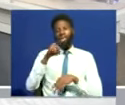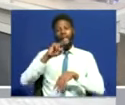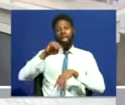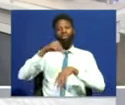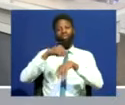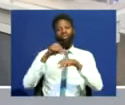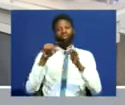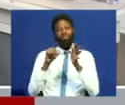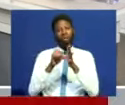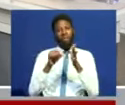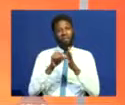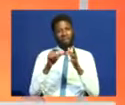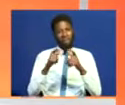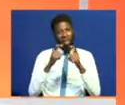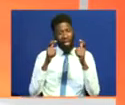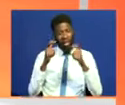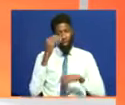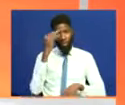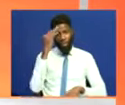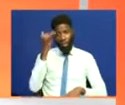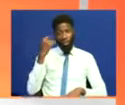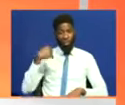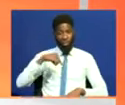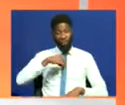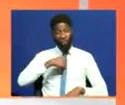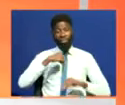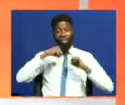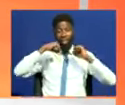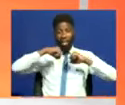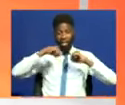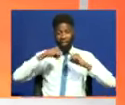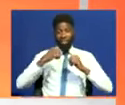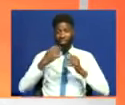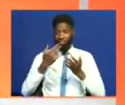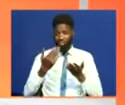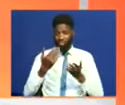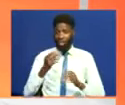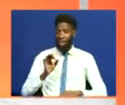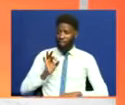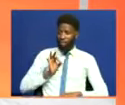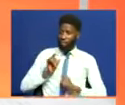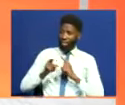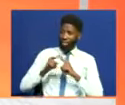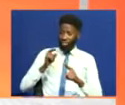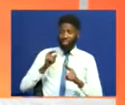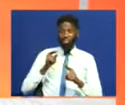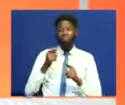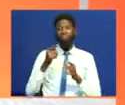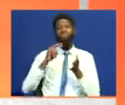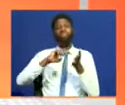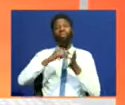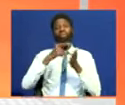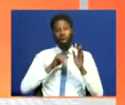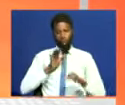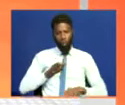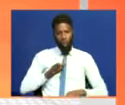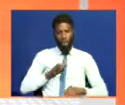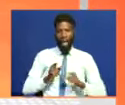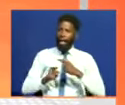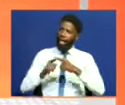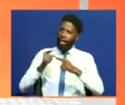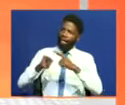agree that the femicide is us being killed. And I say us because I'm a woman. Yes. That woman has